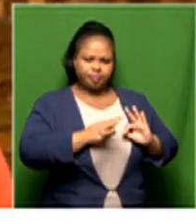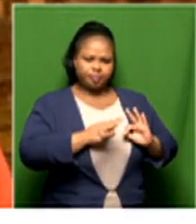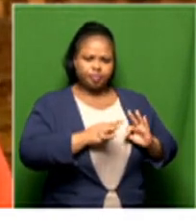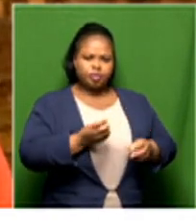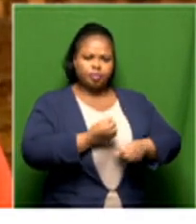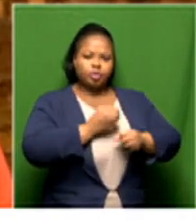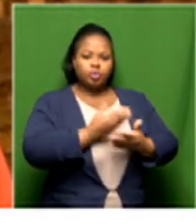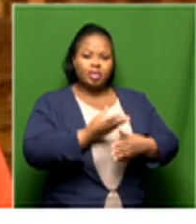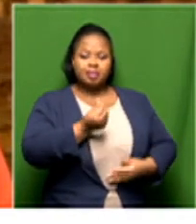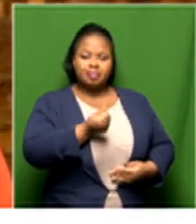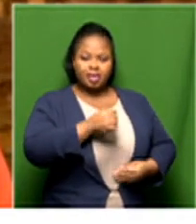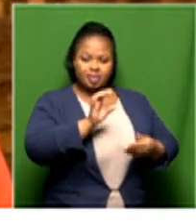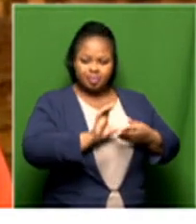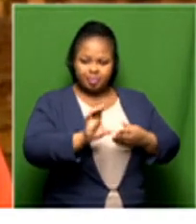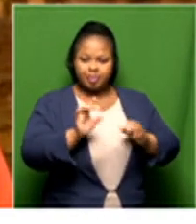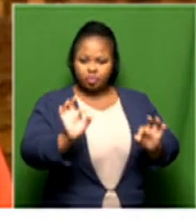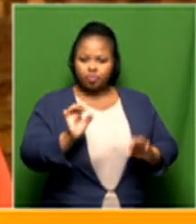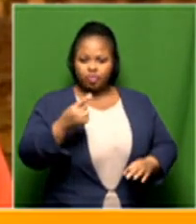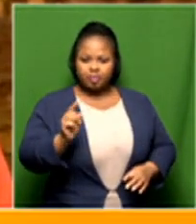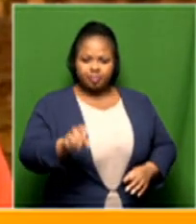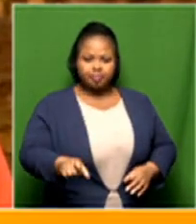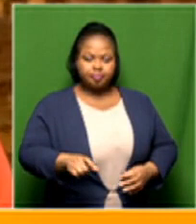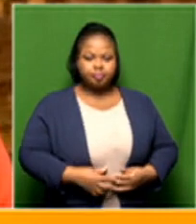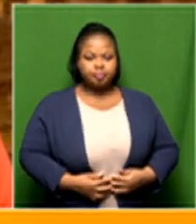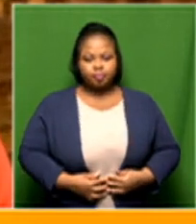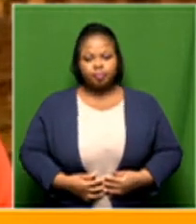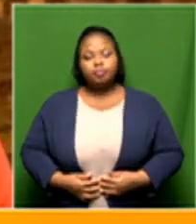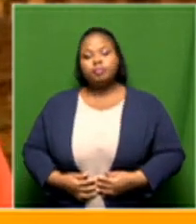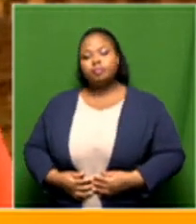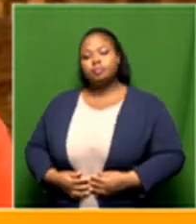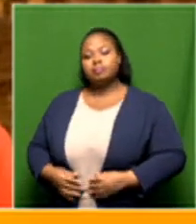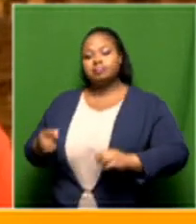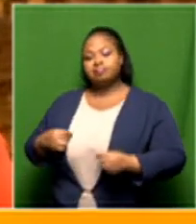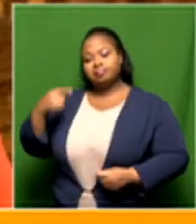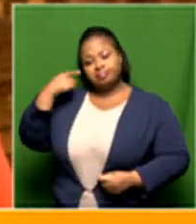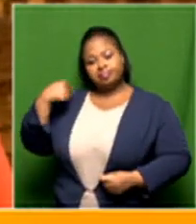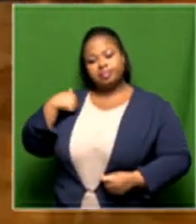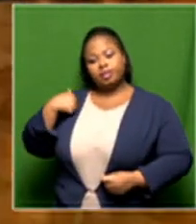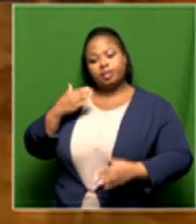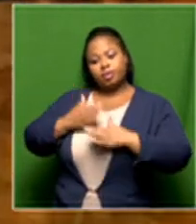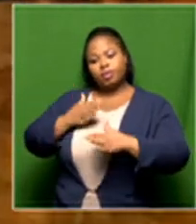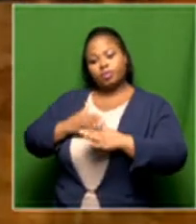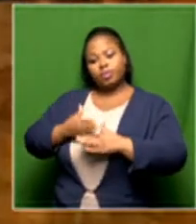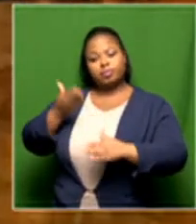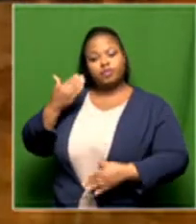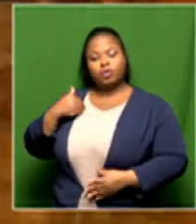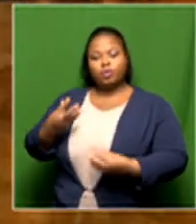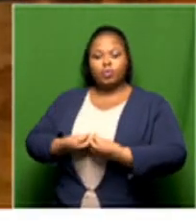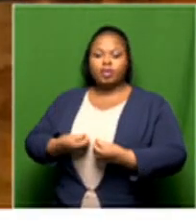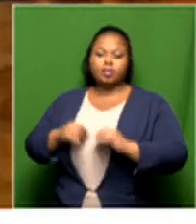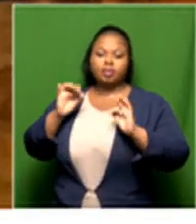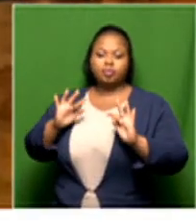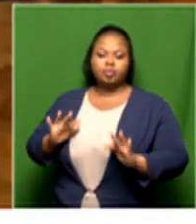you will make sure that the funds are distributed accordingly. Yeah, so I've been working with some lovely people